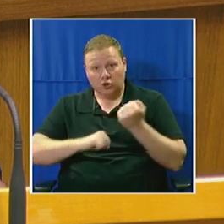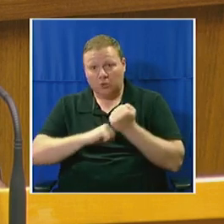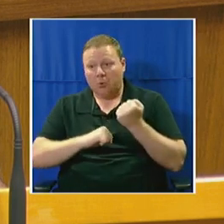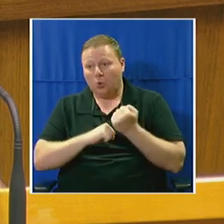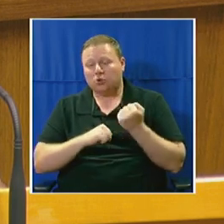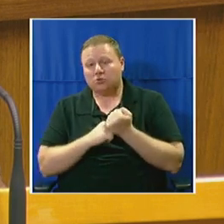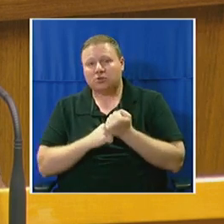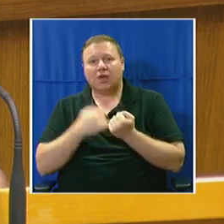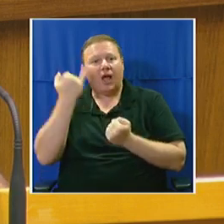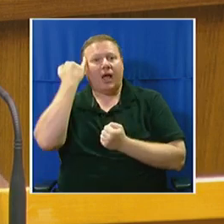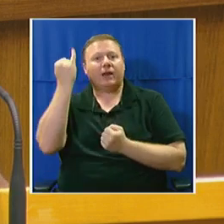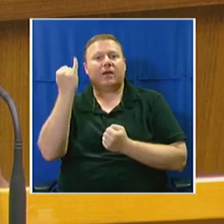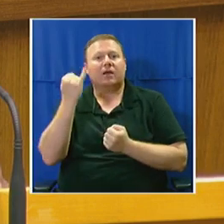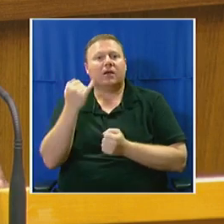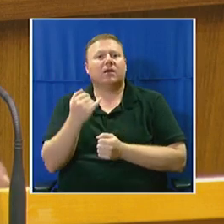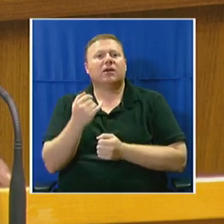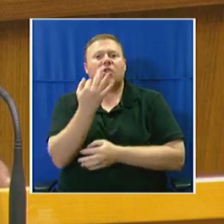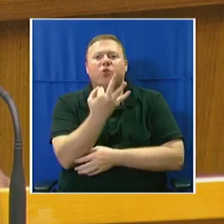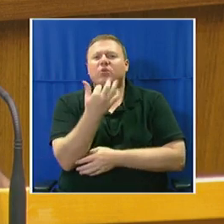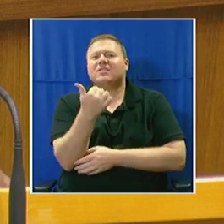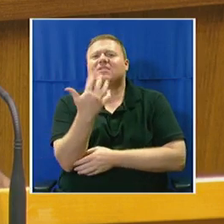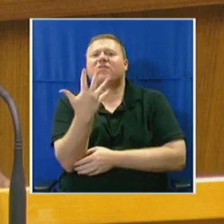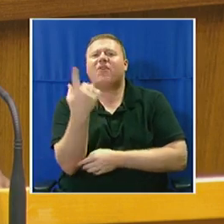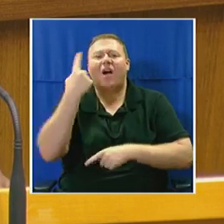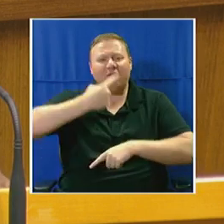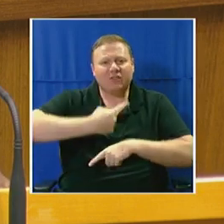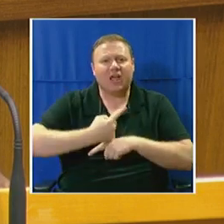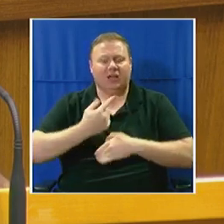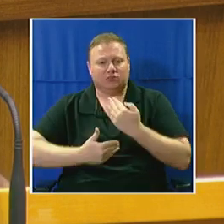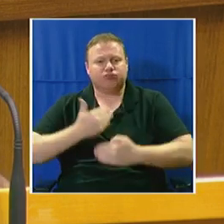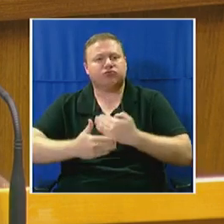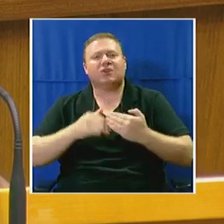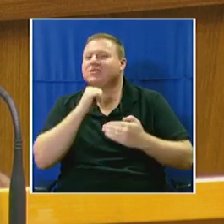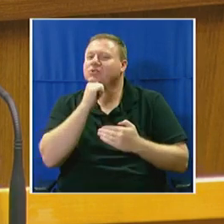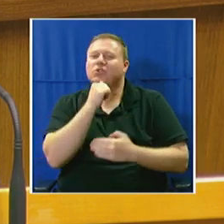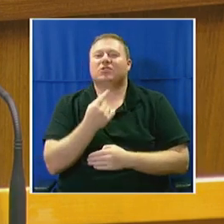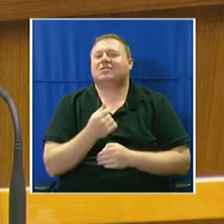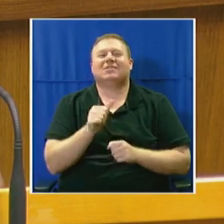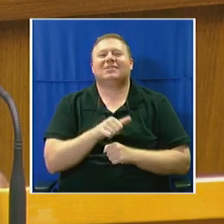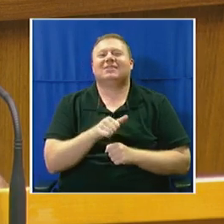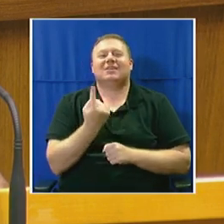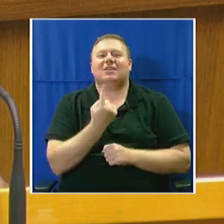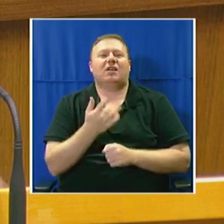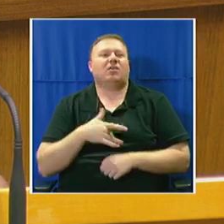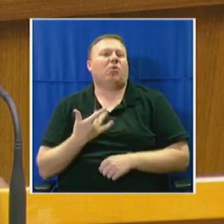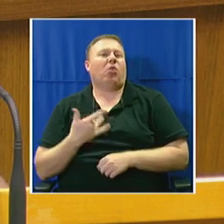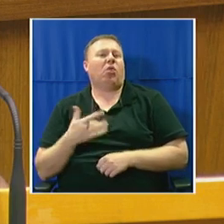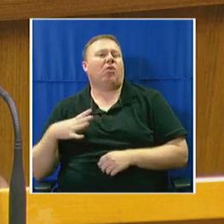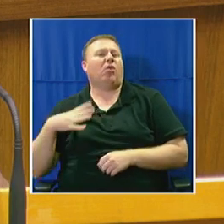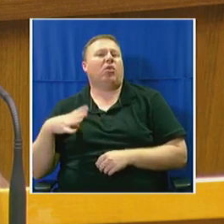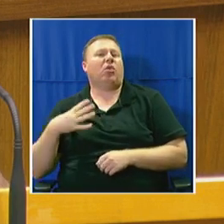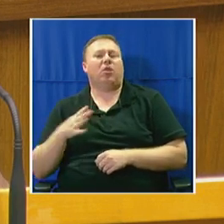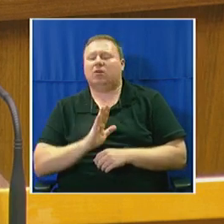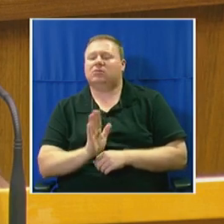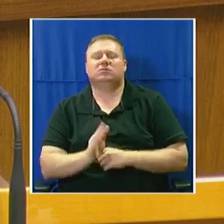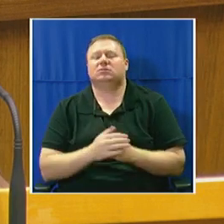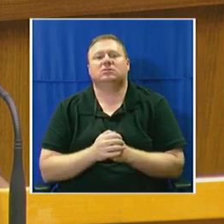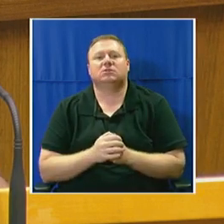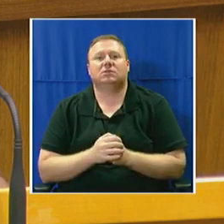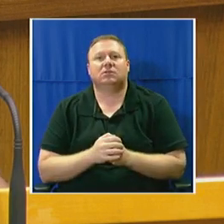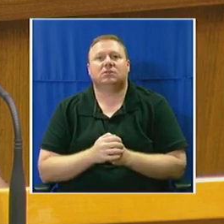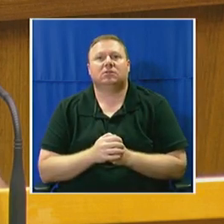together and fight against these CTS so that our children and women should no longer suffer